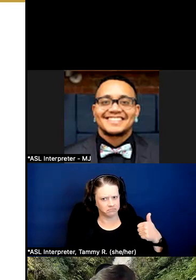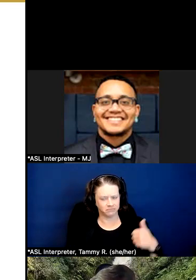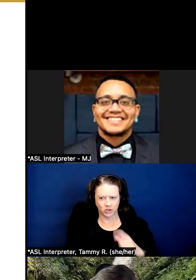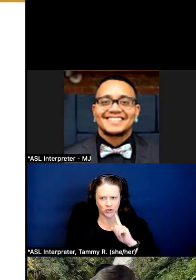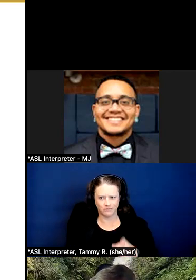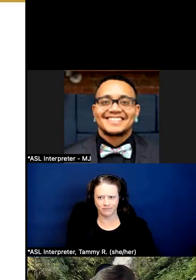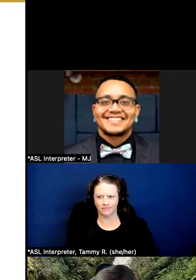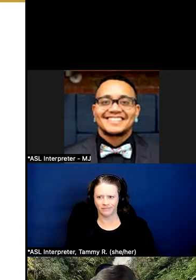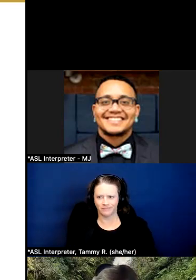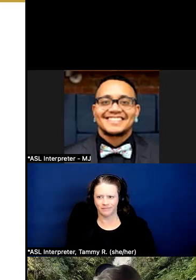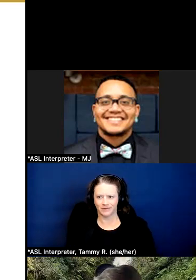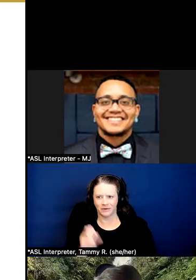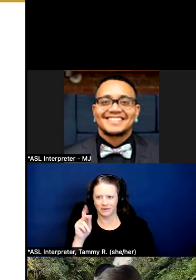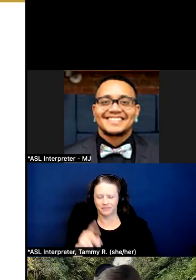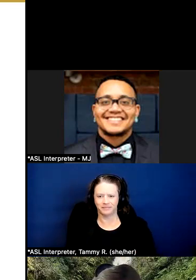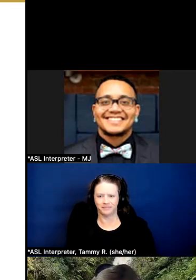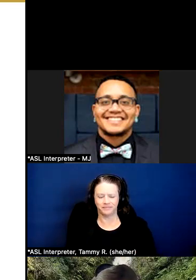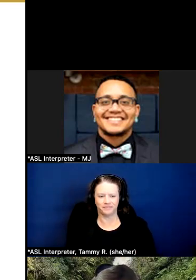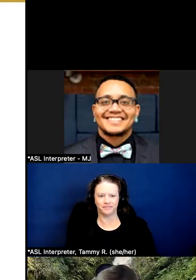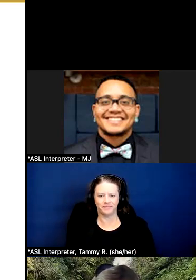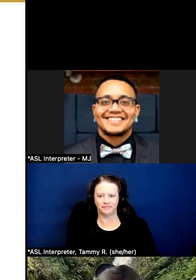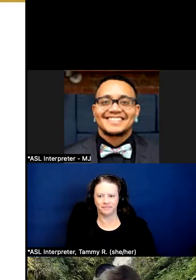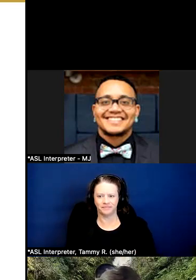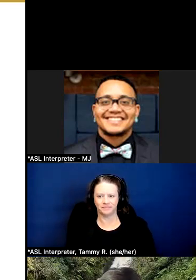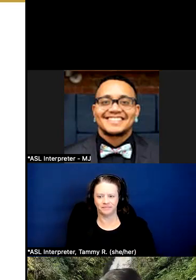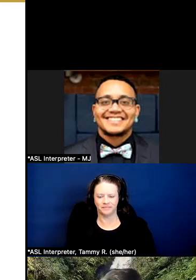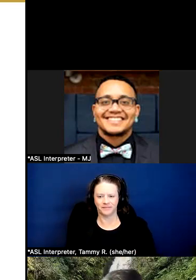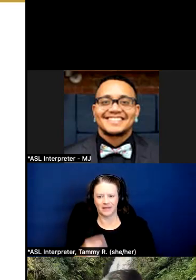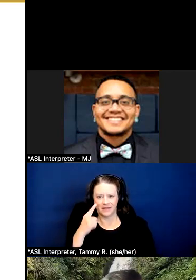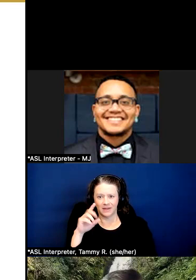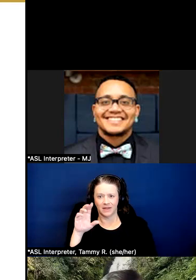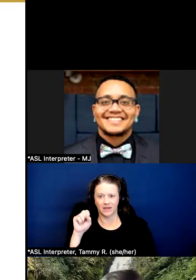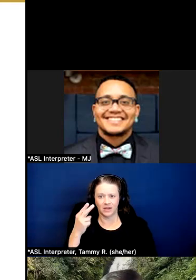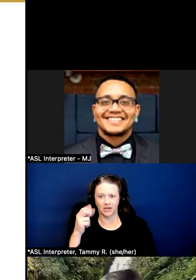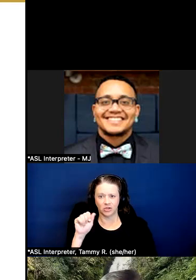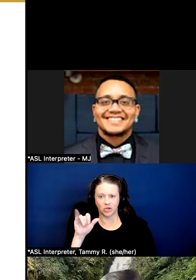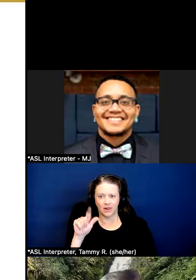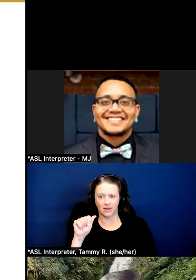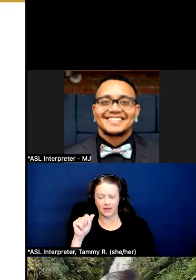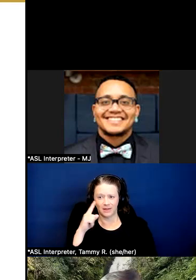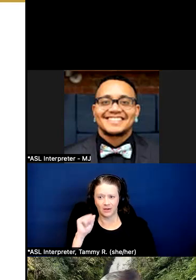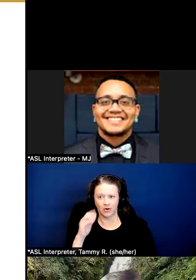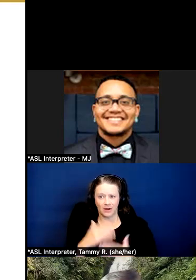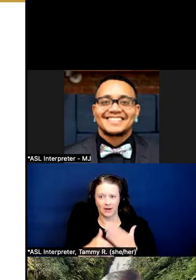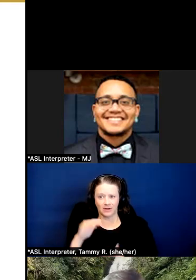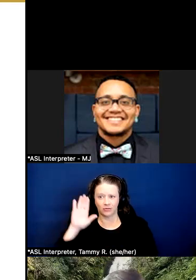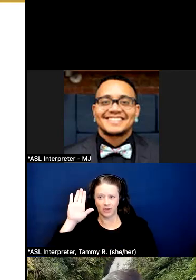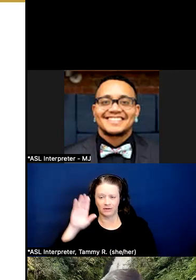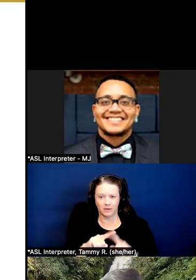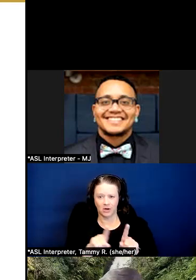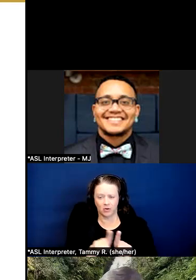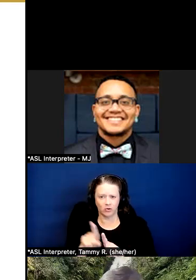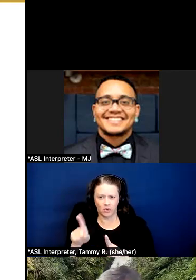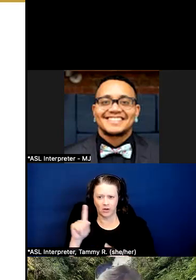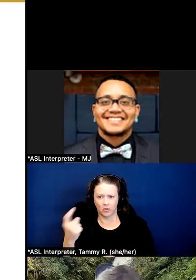course. Okay. So I think it's Shayla. I think your hand is also, you're raised, but also you had